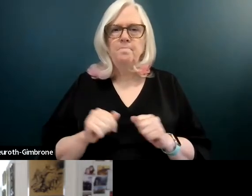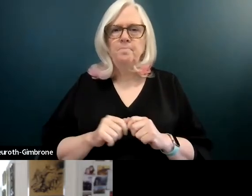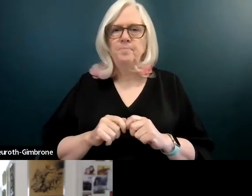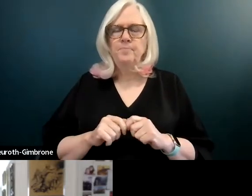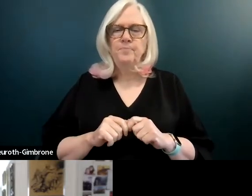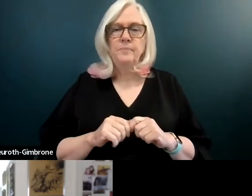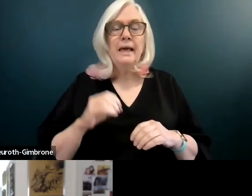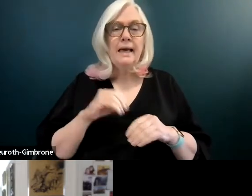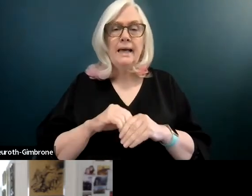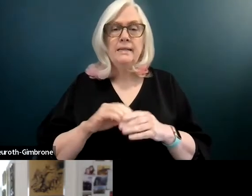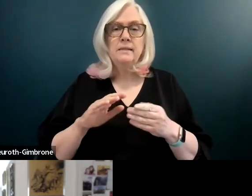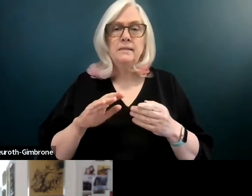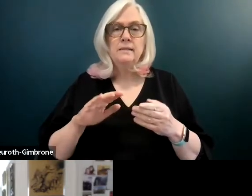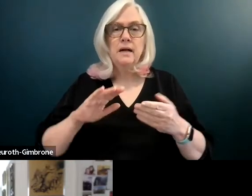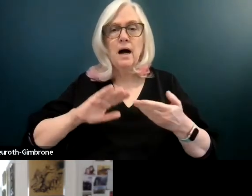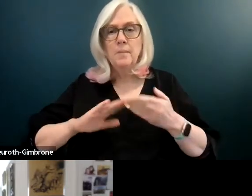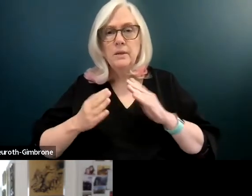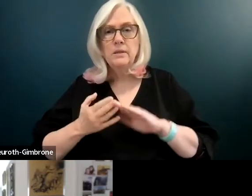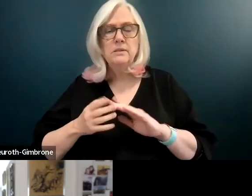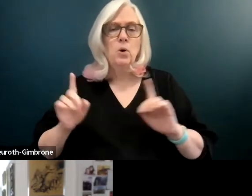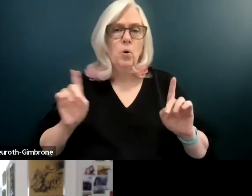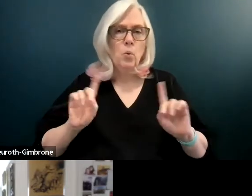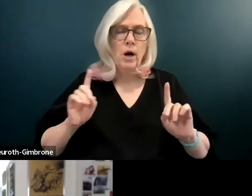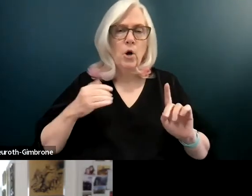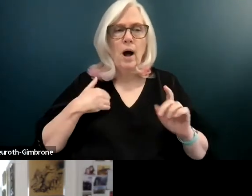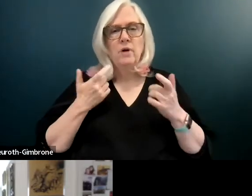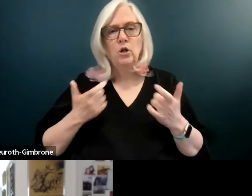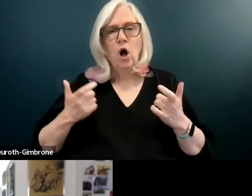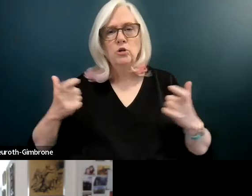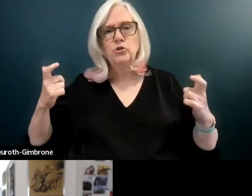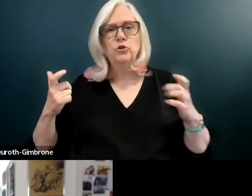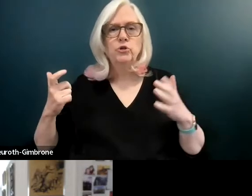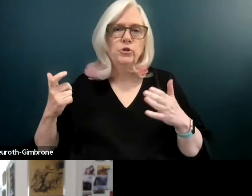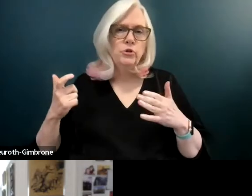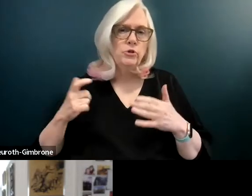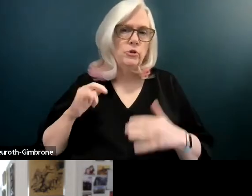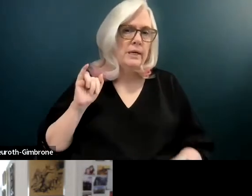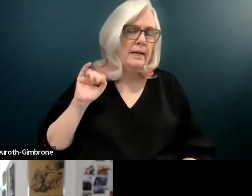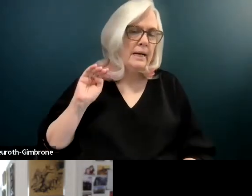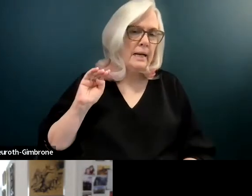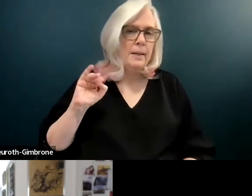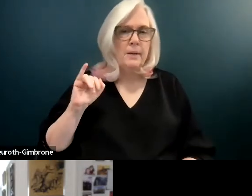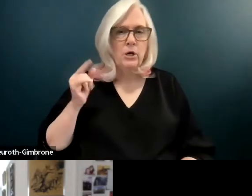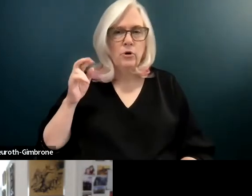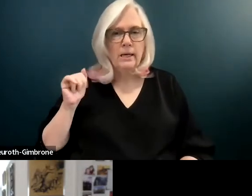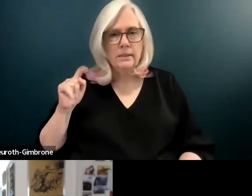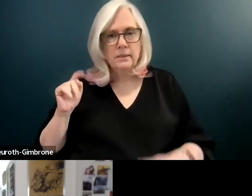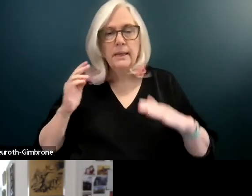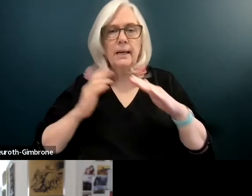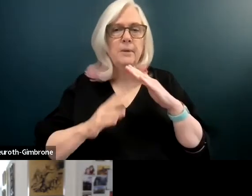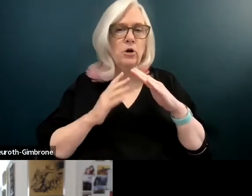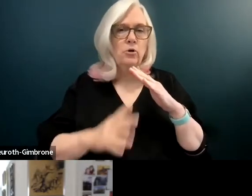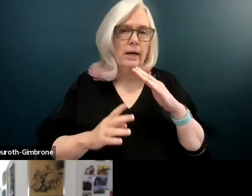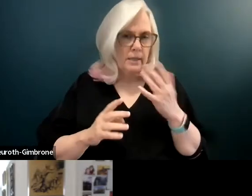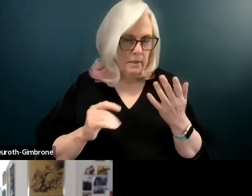in communities where you may have a larger immigrant population of adults who don't know